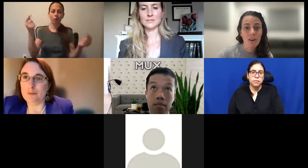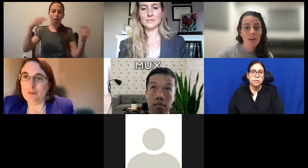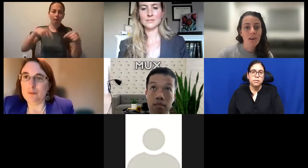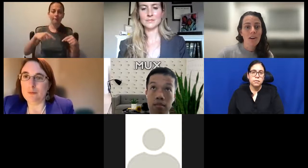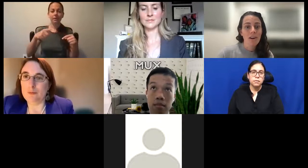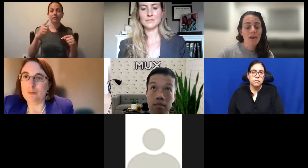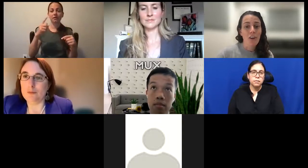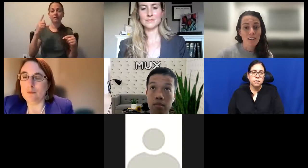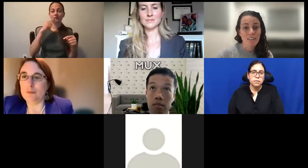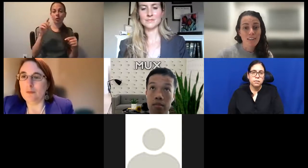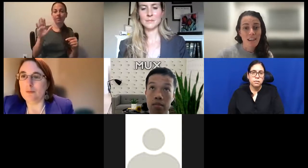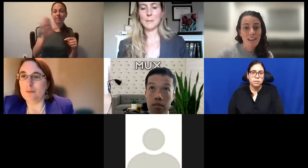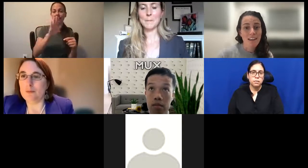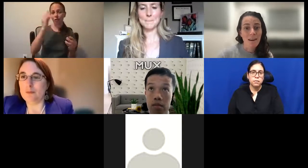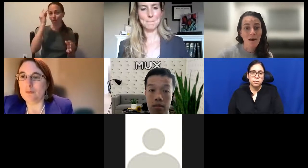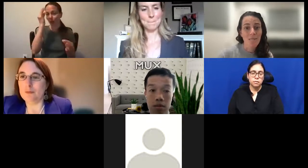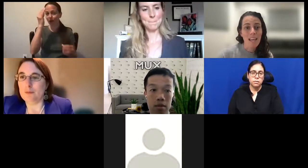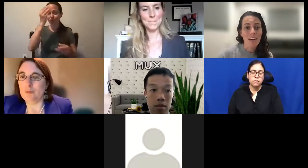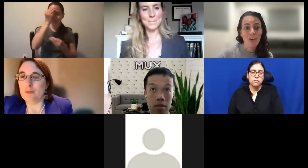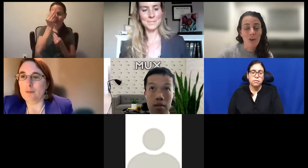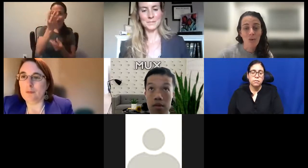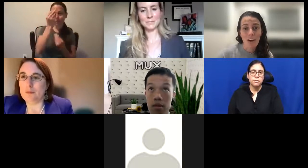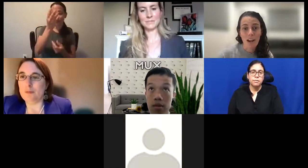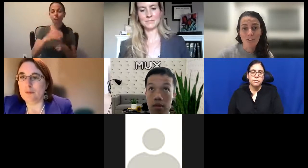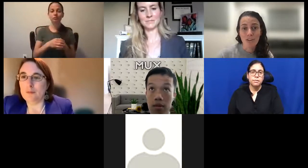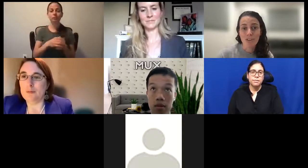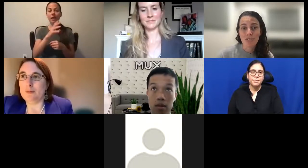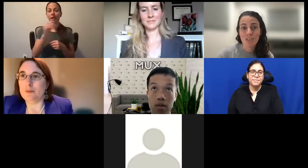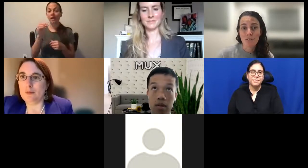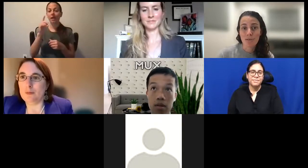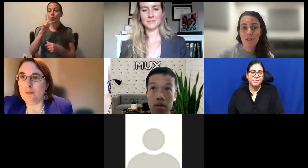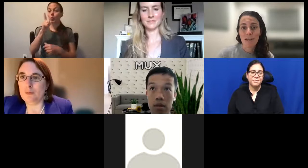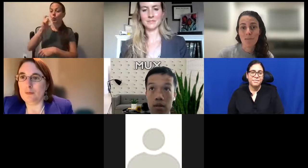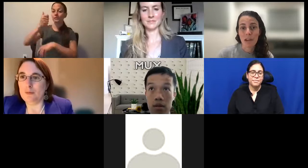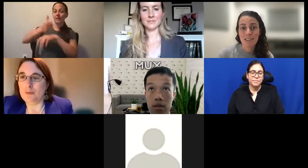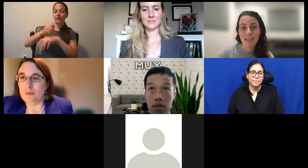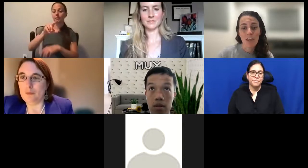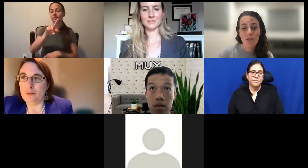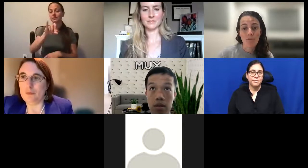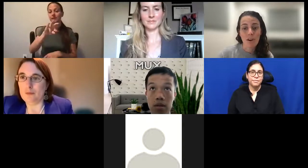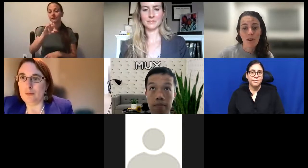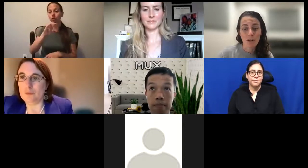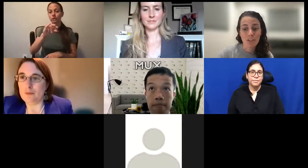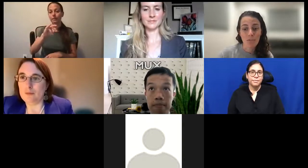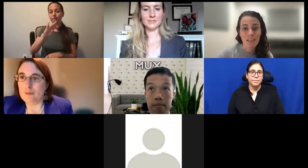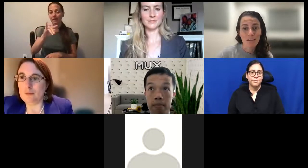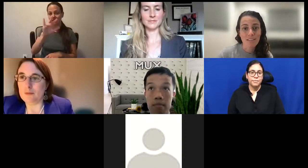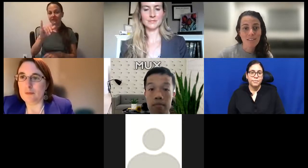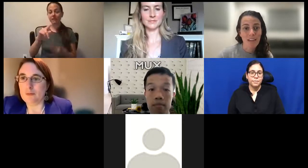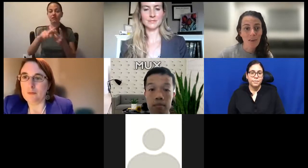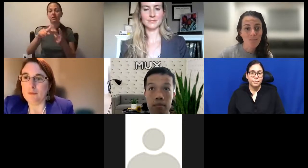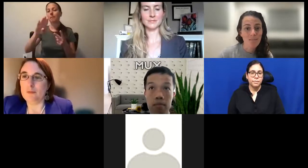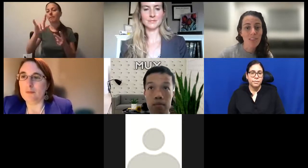their thoughts today, and our organizers, Diversability, the Blend team. Thank you very much for bringing